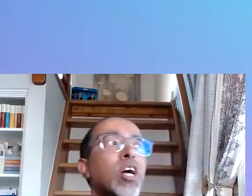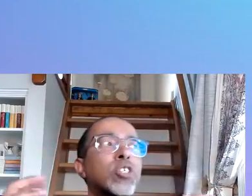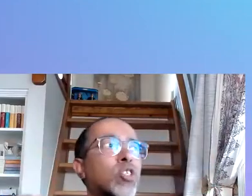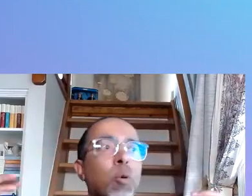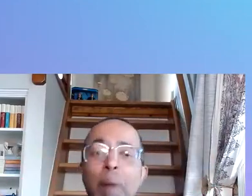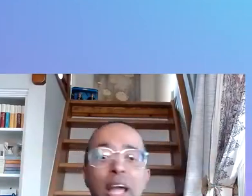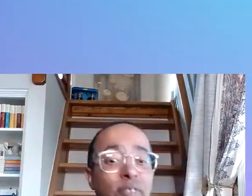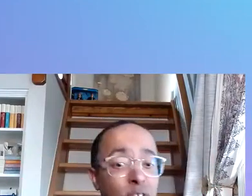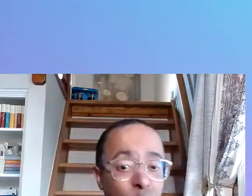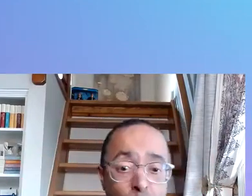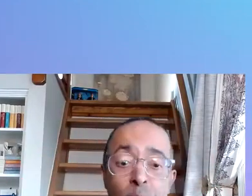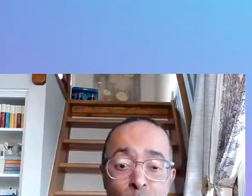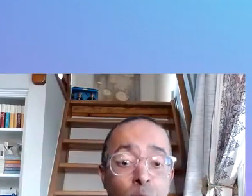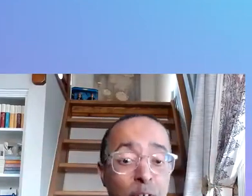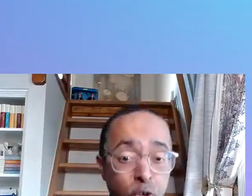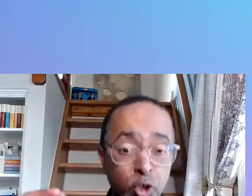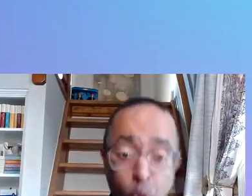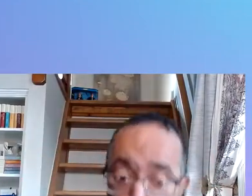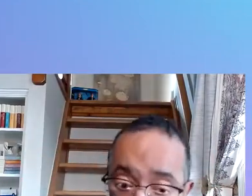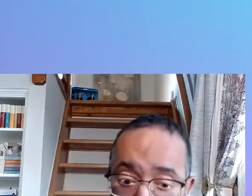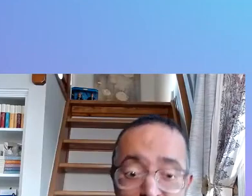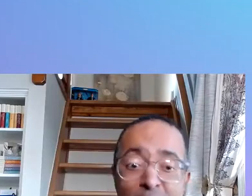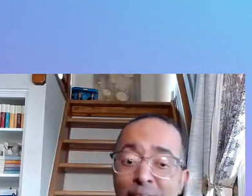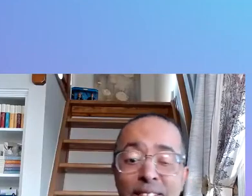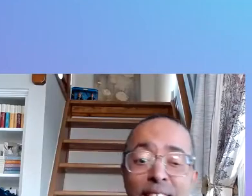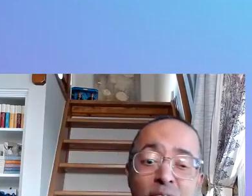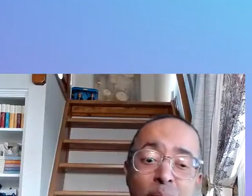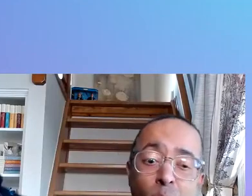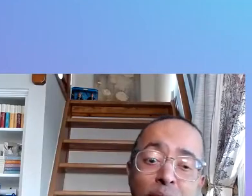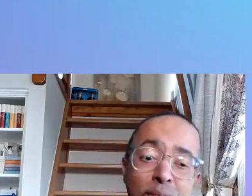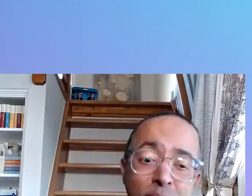least. So my advice for what your goal should be